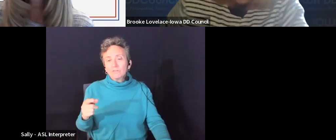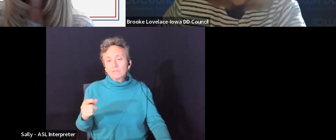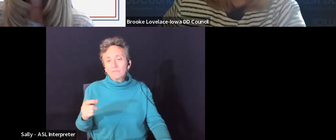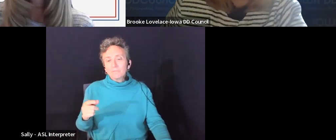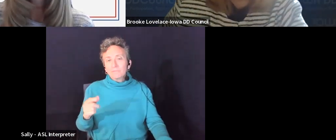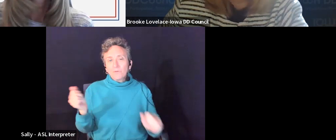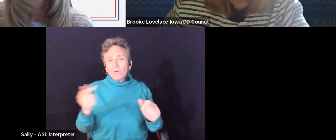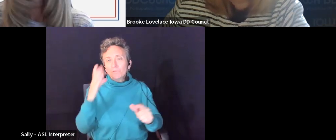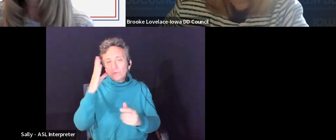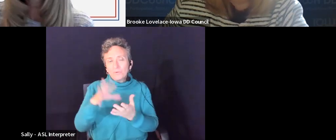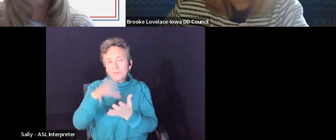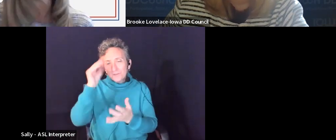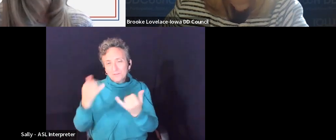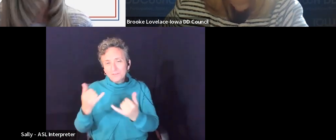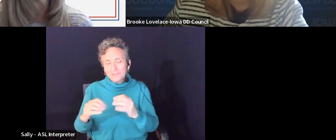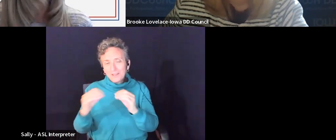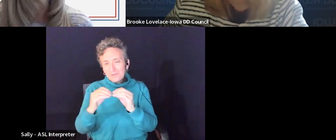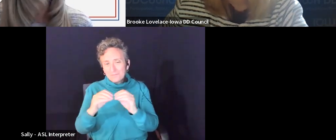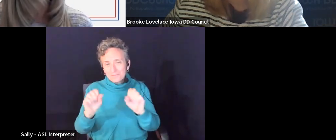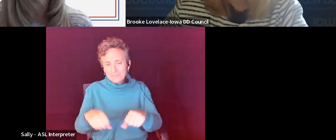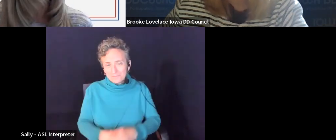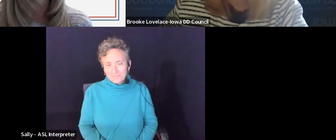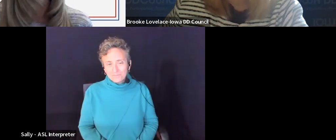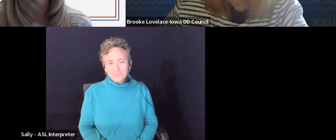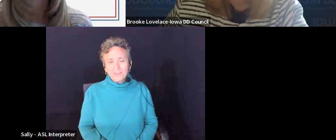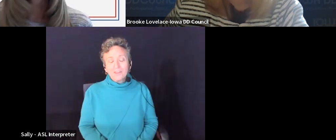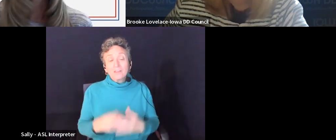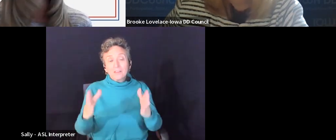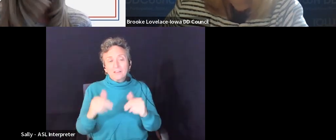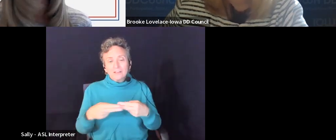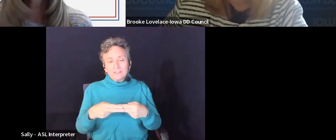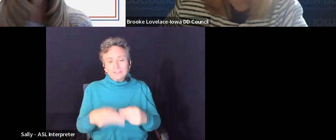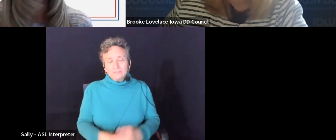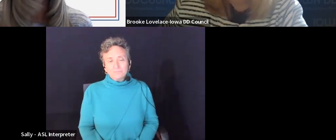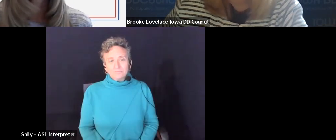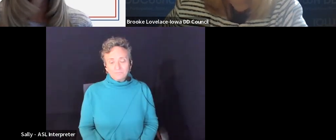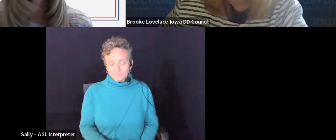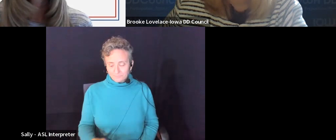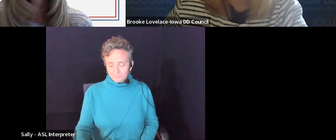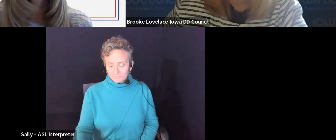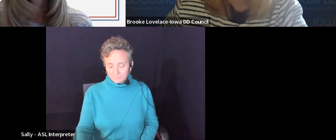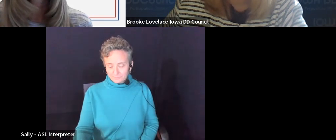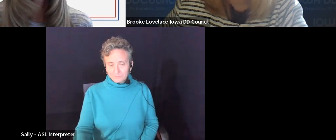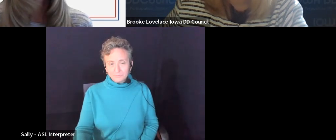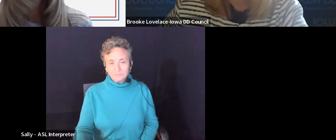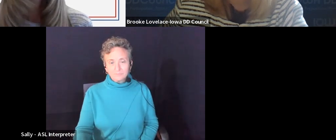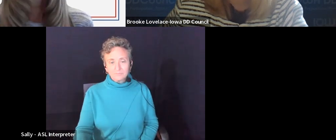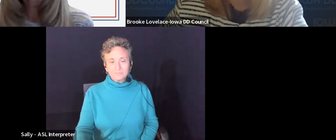account. All right, let me go to the next slide here.